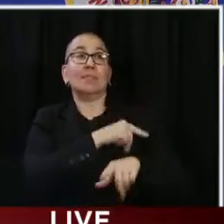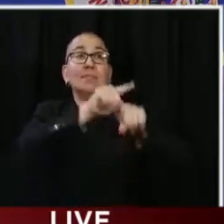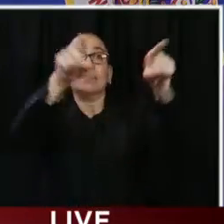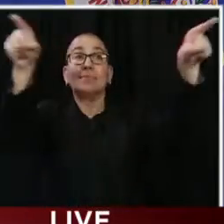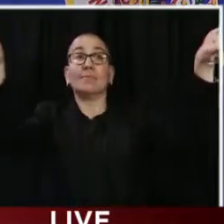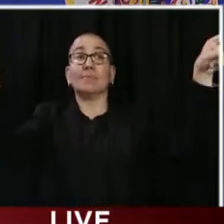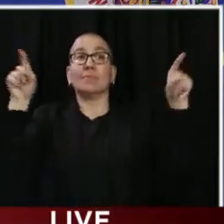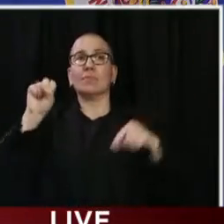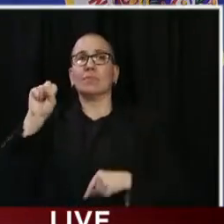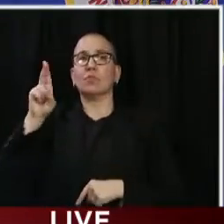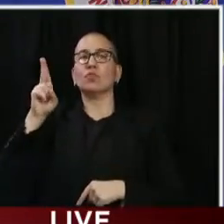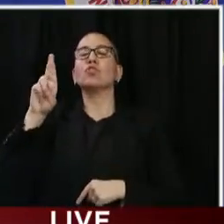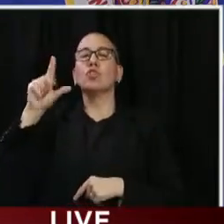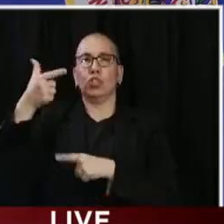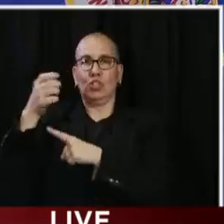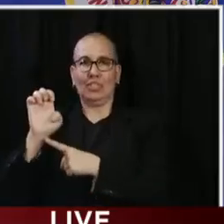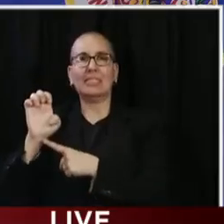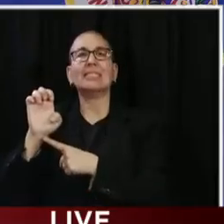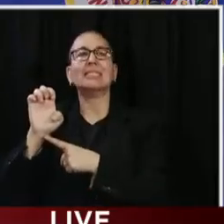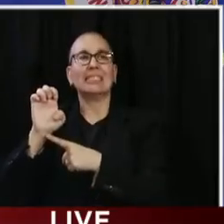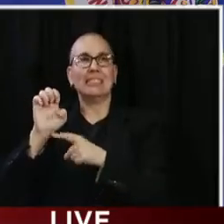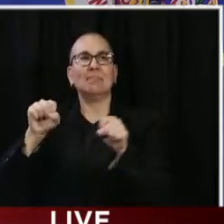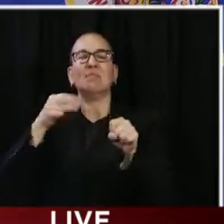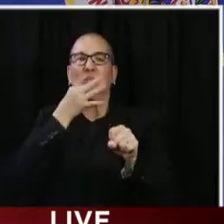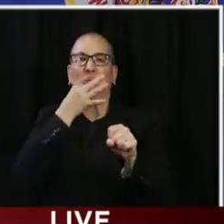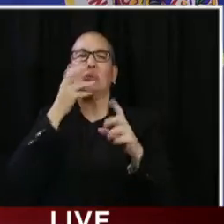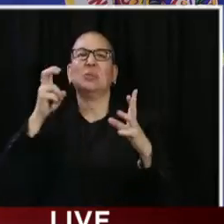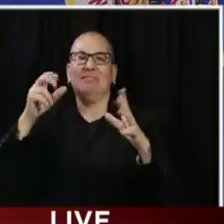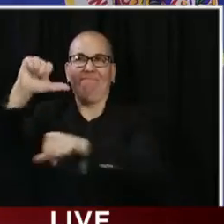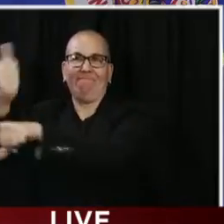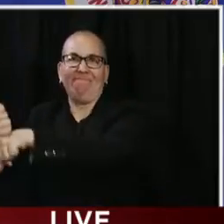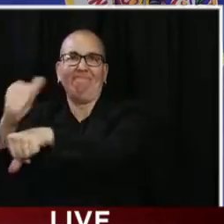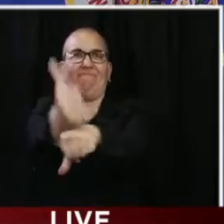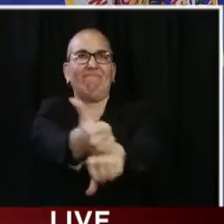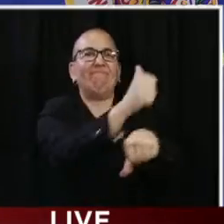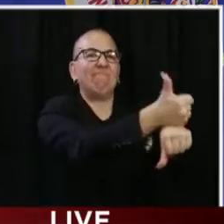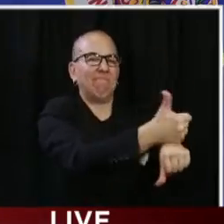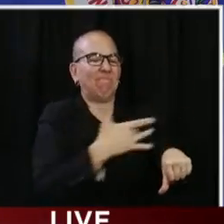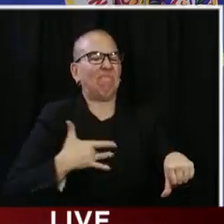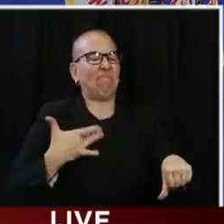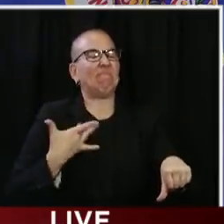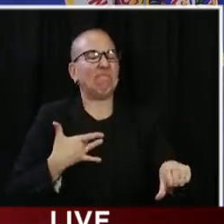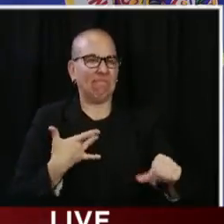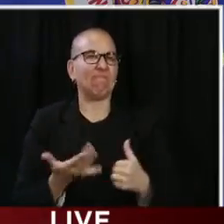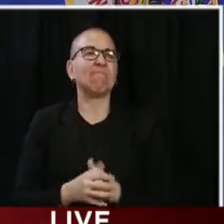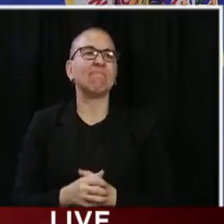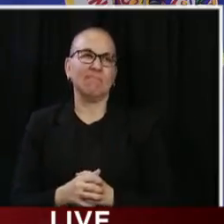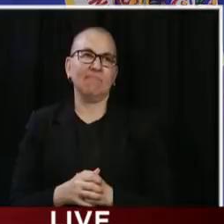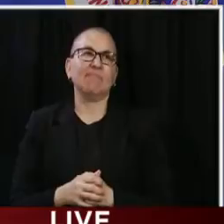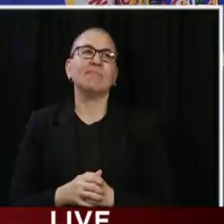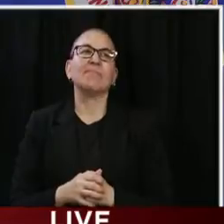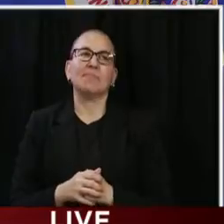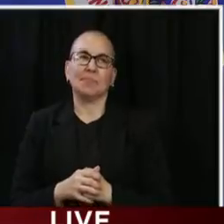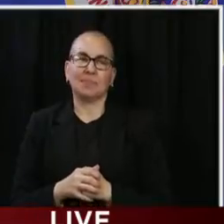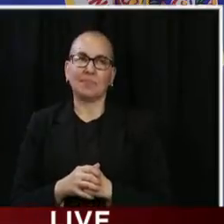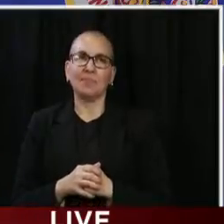way from finished here. In terms of the hospitalizations, there are